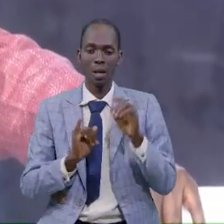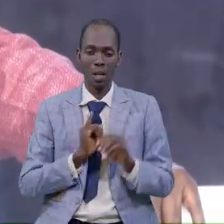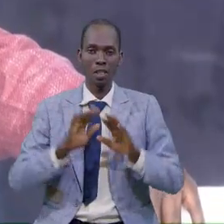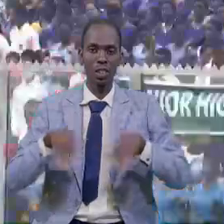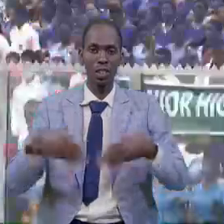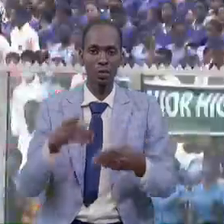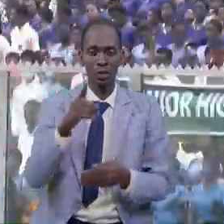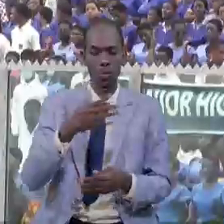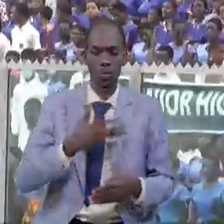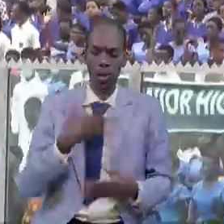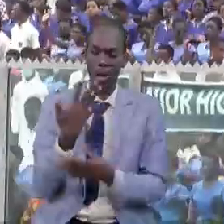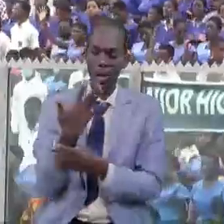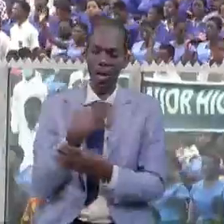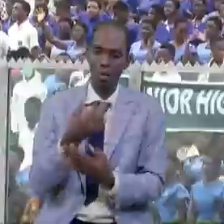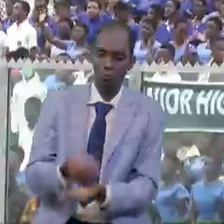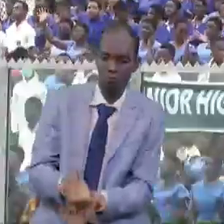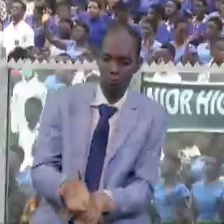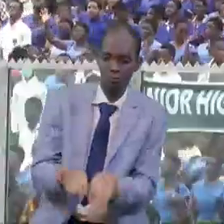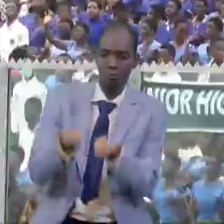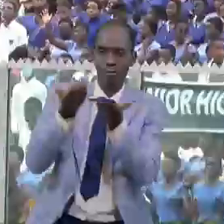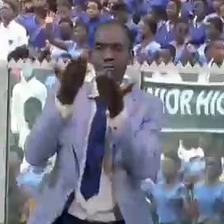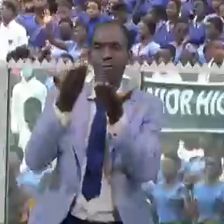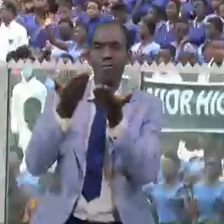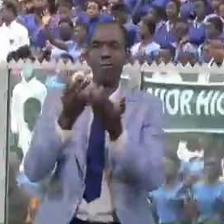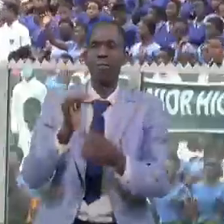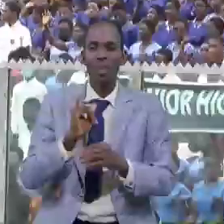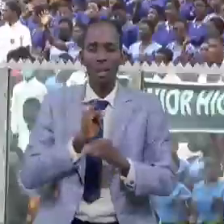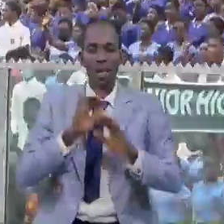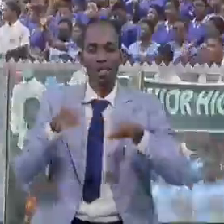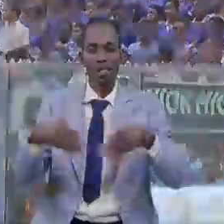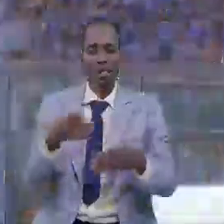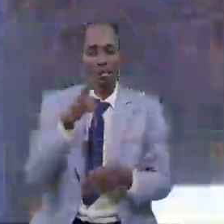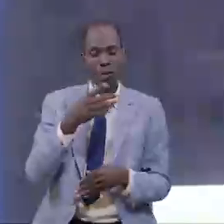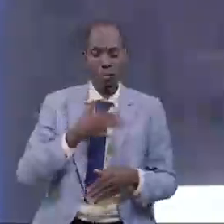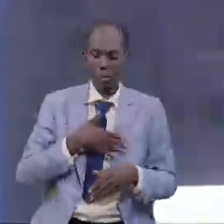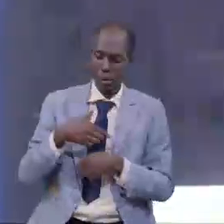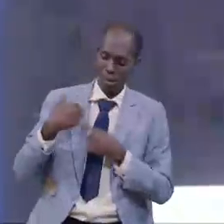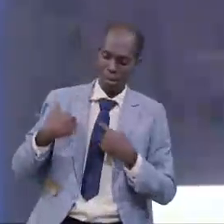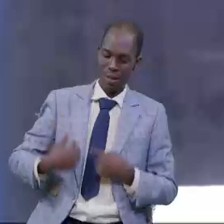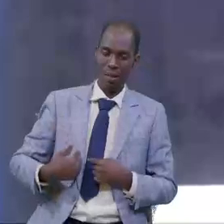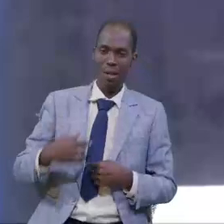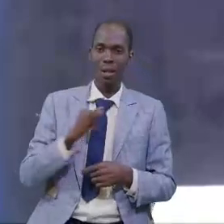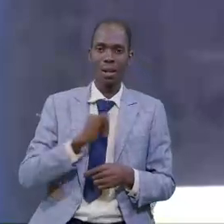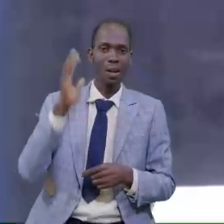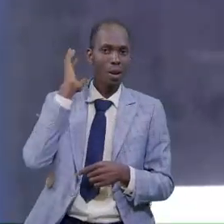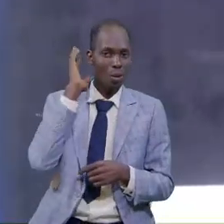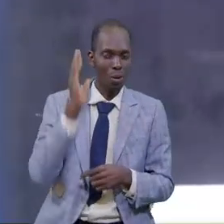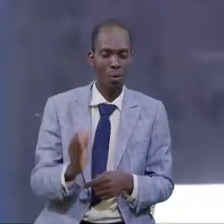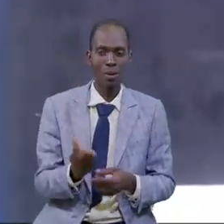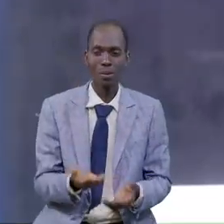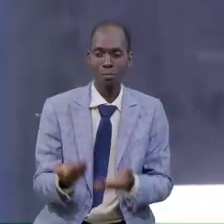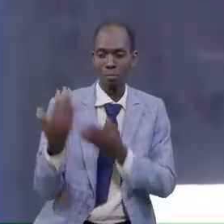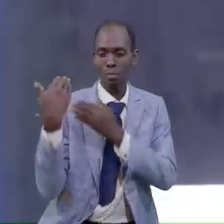up. I give you my heart, I carry you, not on my back, in